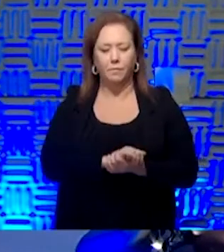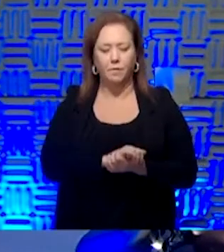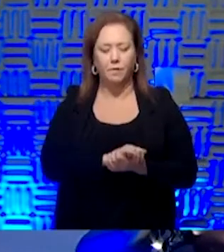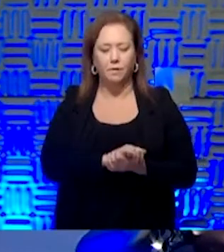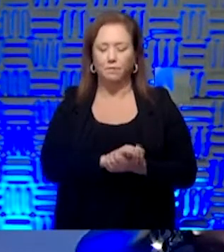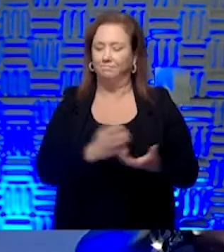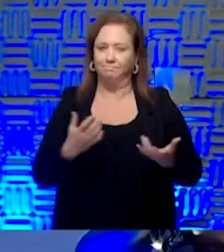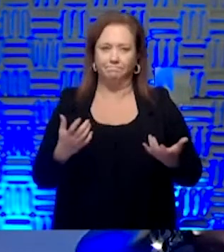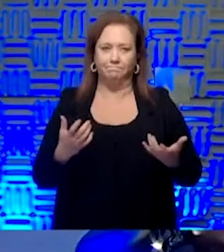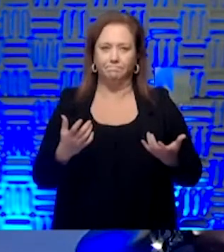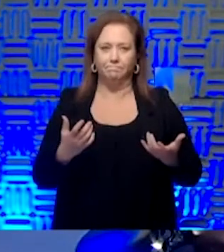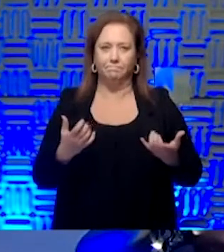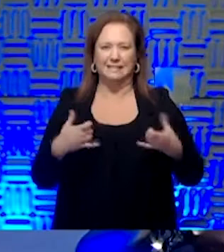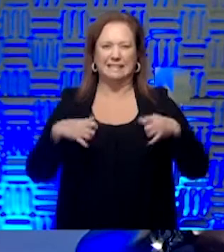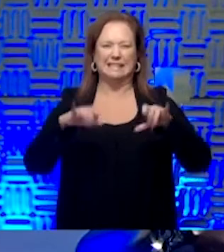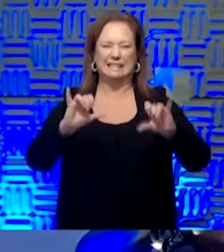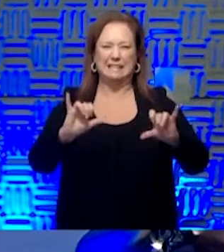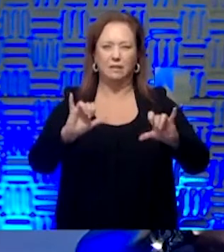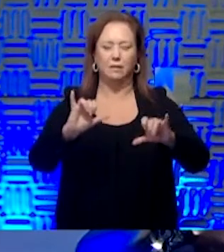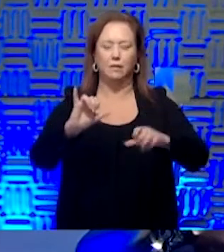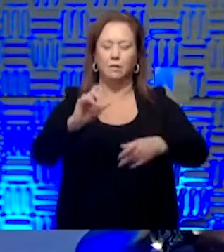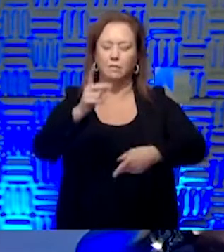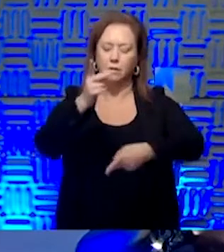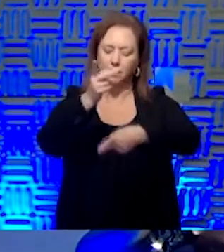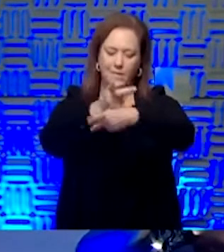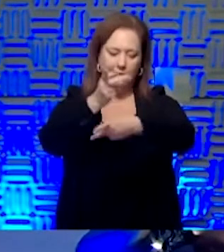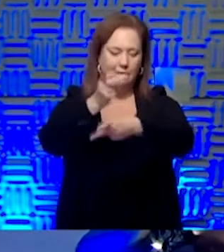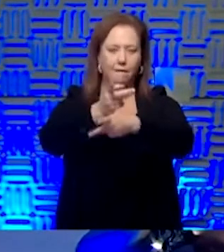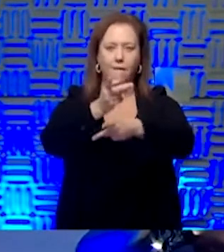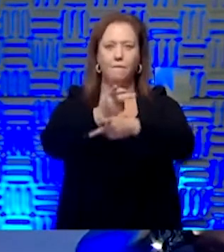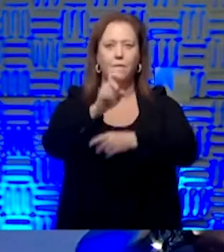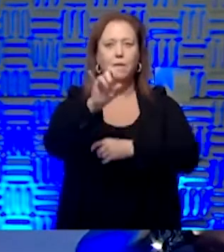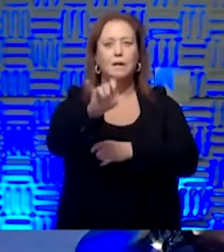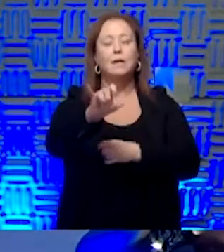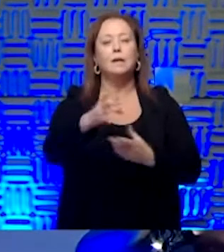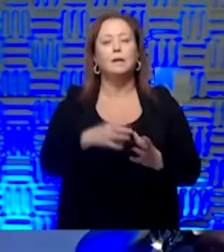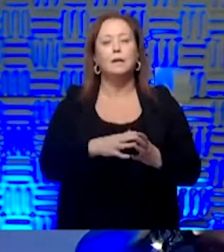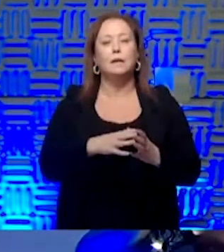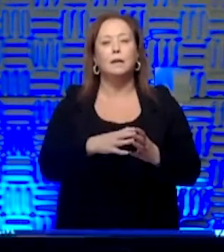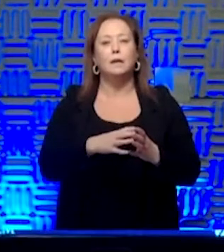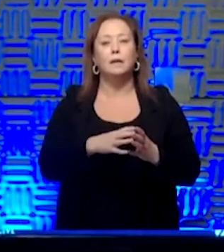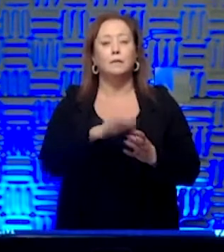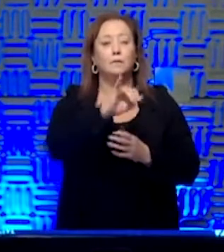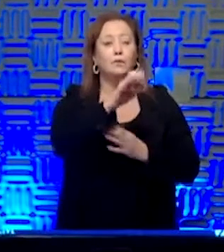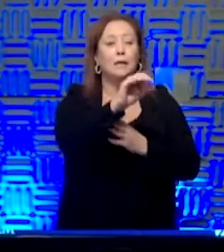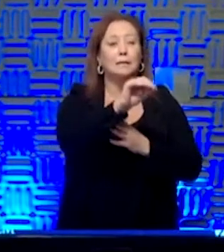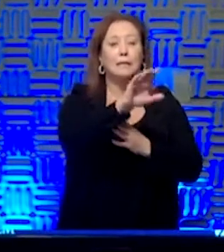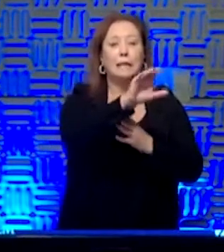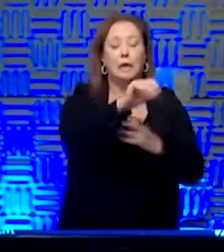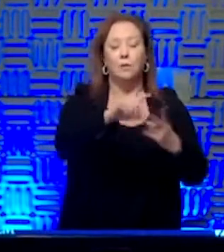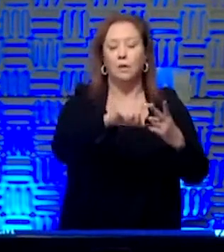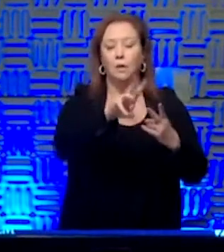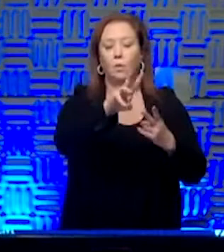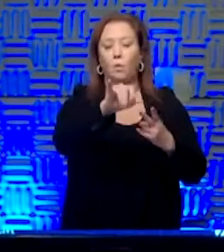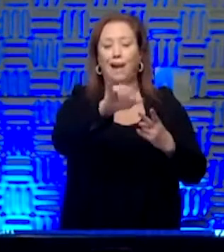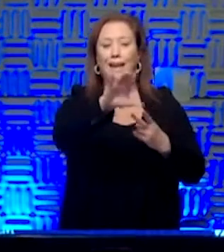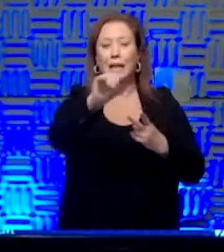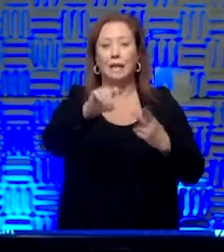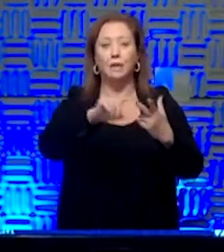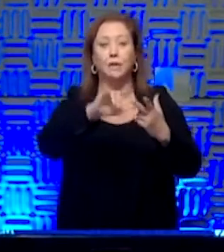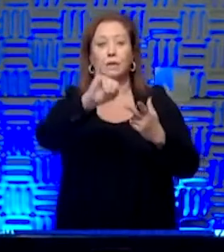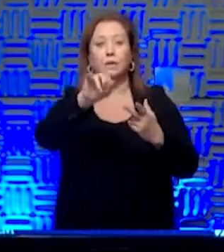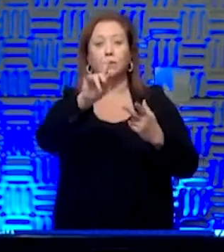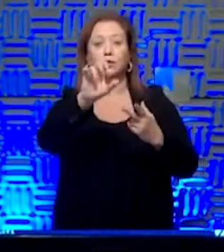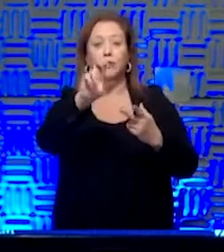it's still, you have to be so careful with it. And so whether you're in Johnson County or Wyandotte County or